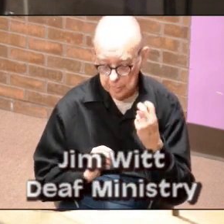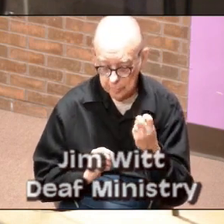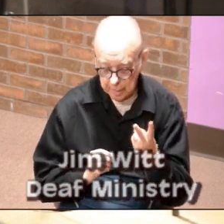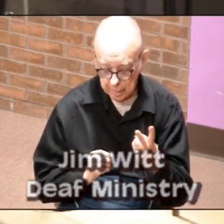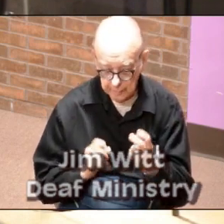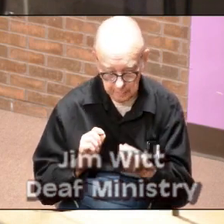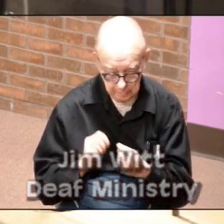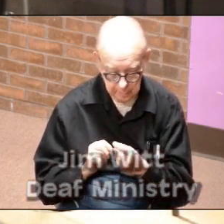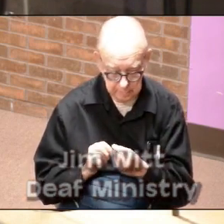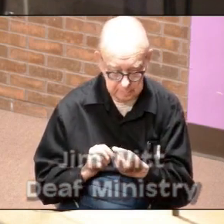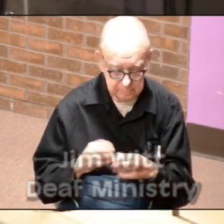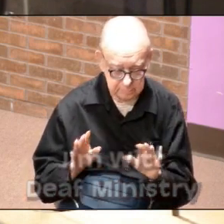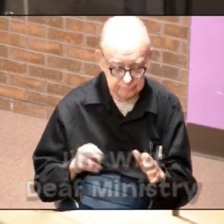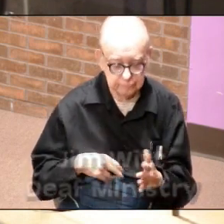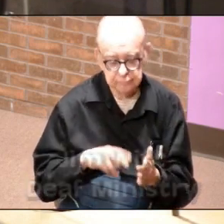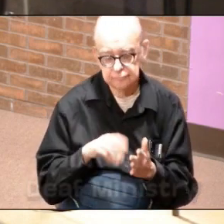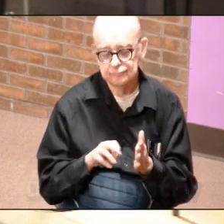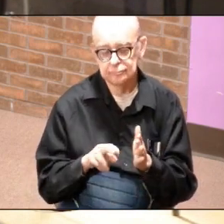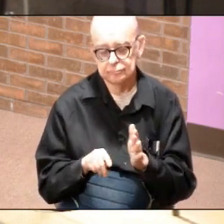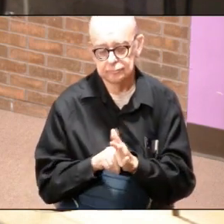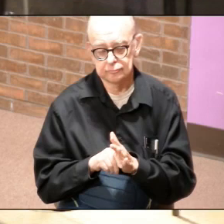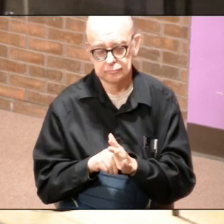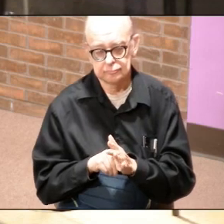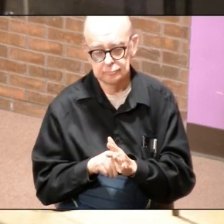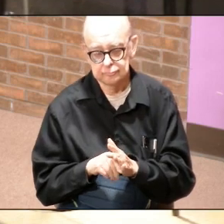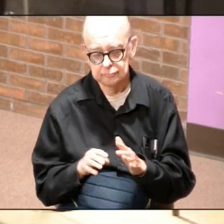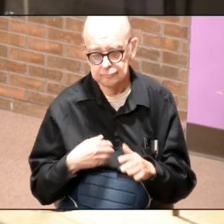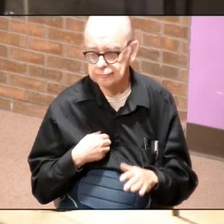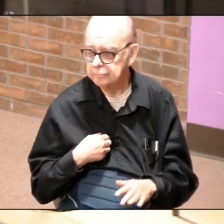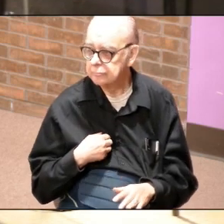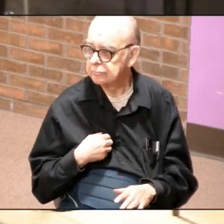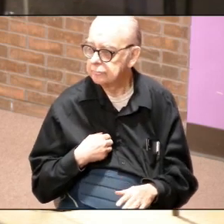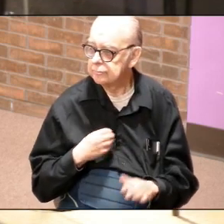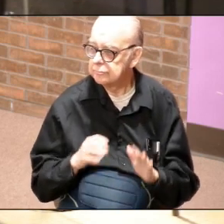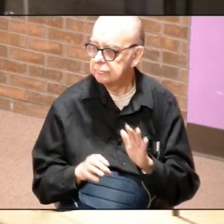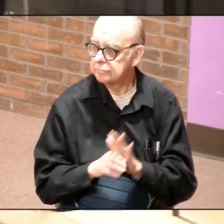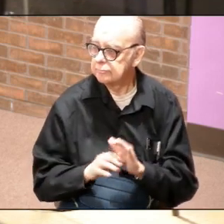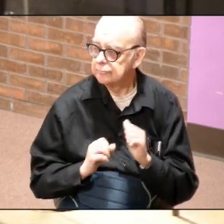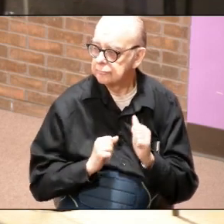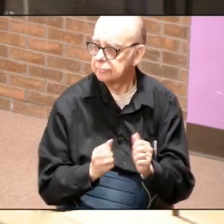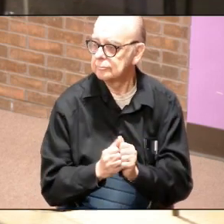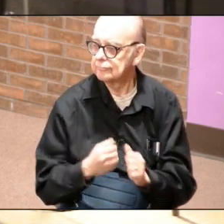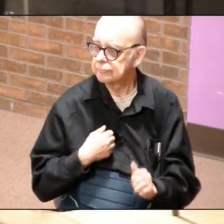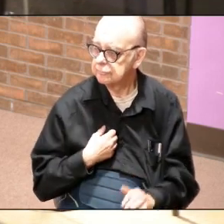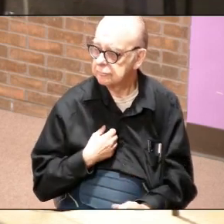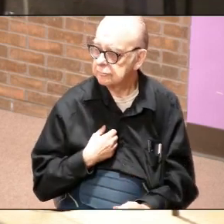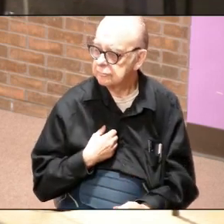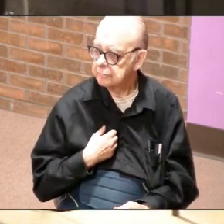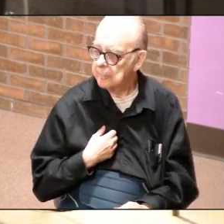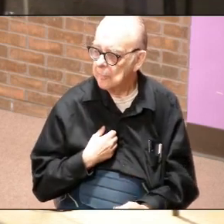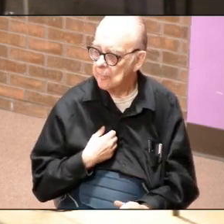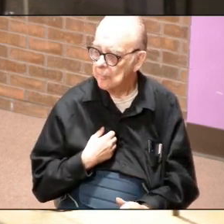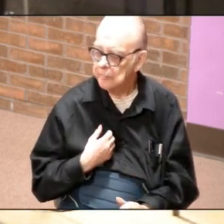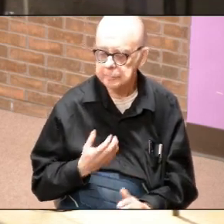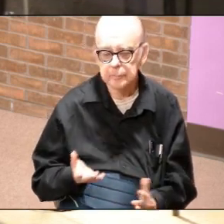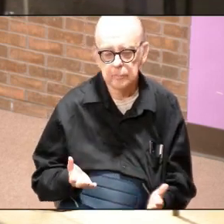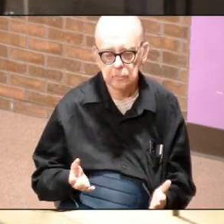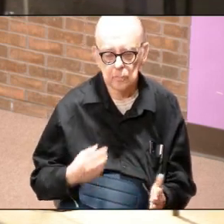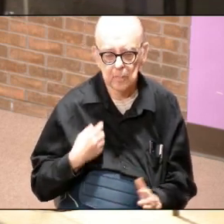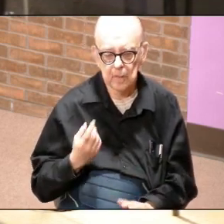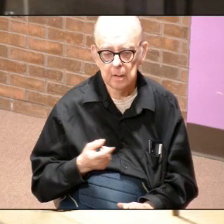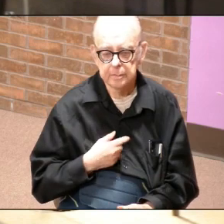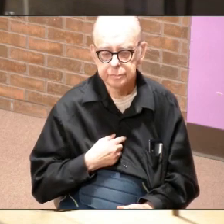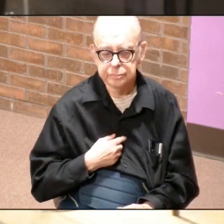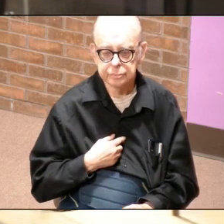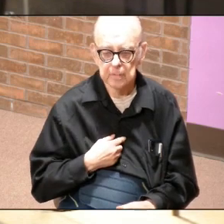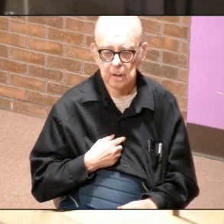And we've already read it, but they'll have the stuff on the screens. They'll follow with me. You can follow along with them. We had to work